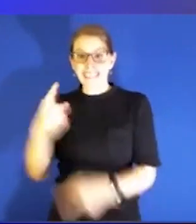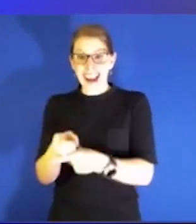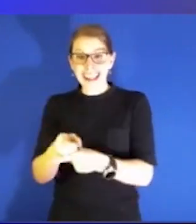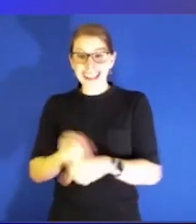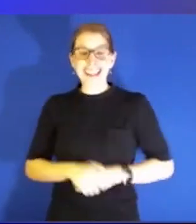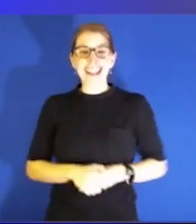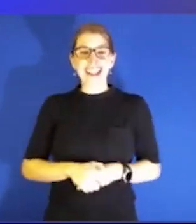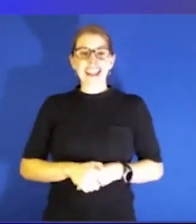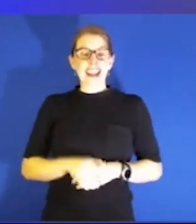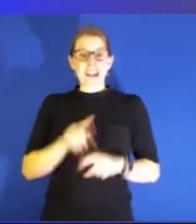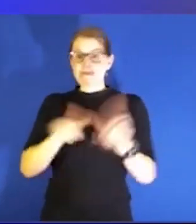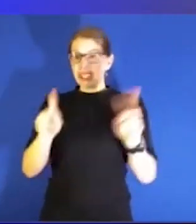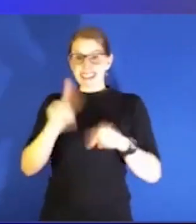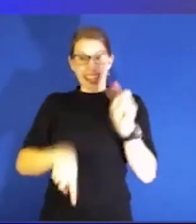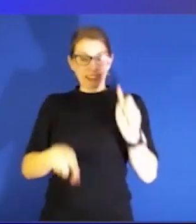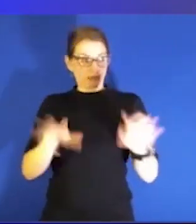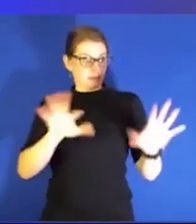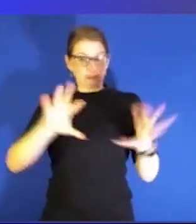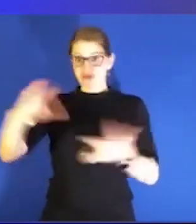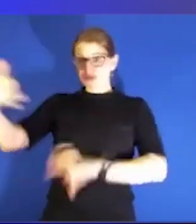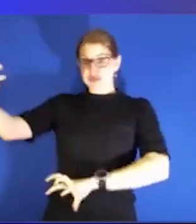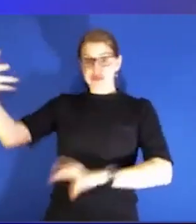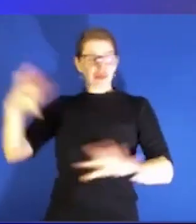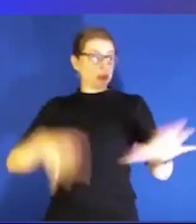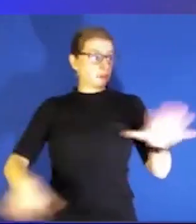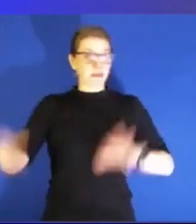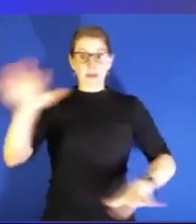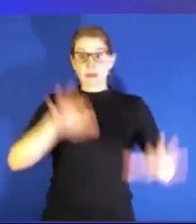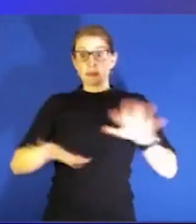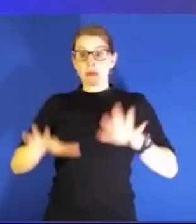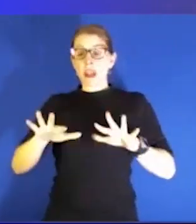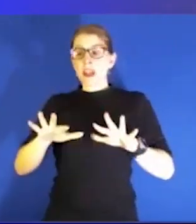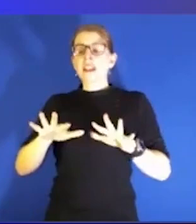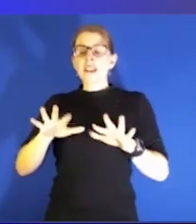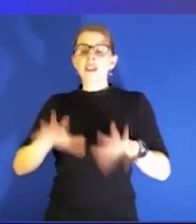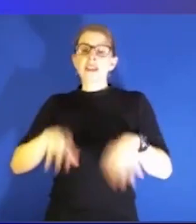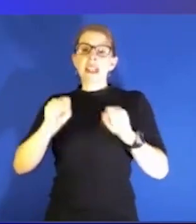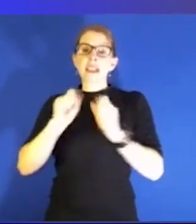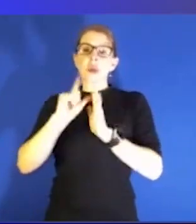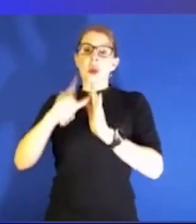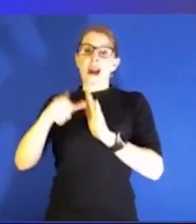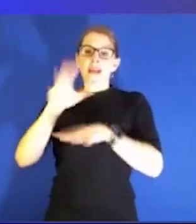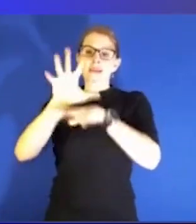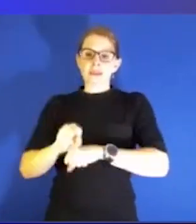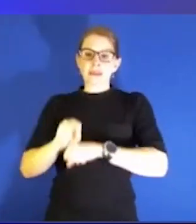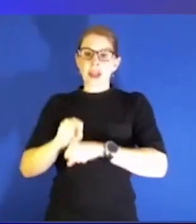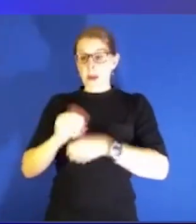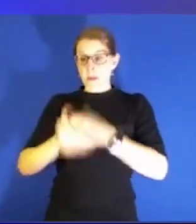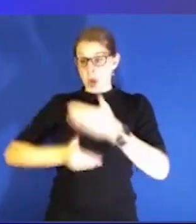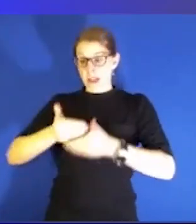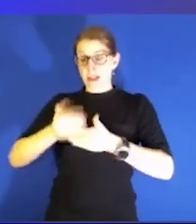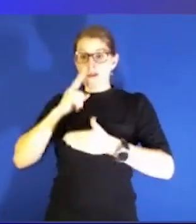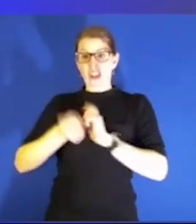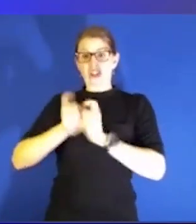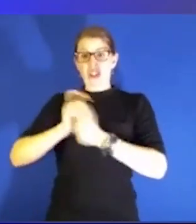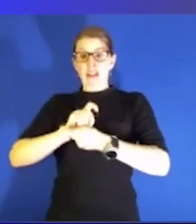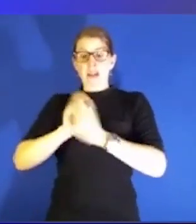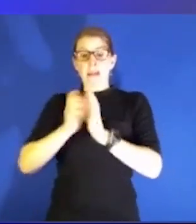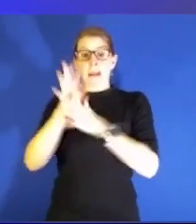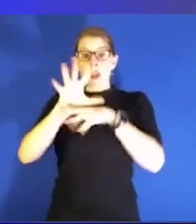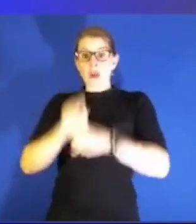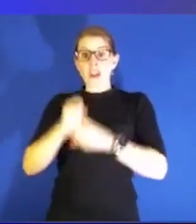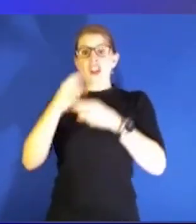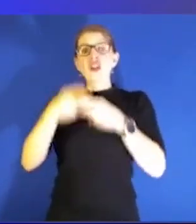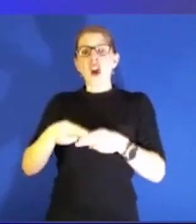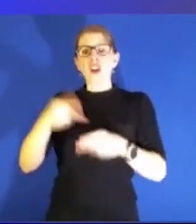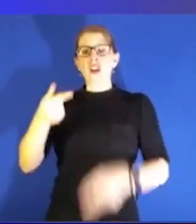way that they're supposed to be. So it takes a while to get used to that. And that process of change and getting used to that is grief. We're grieving a